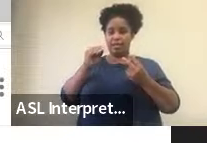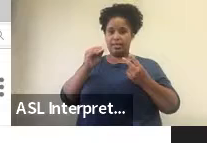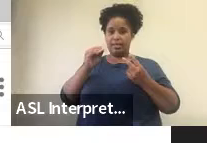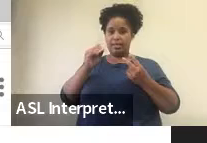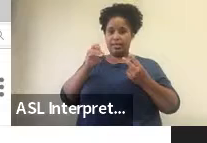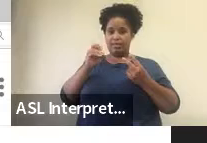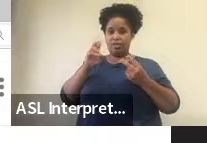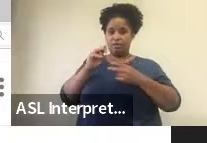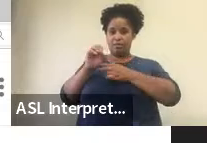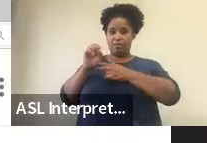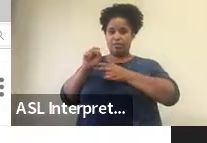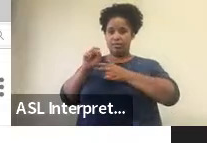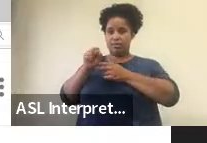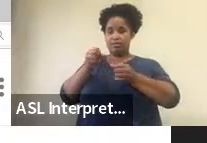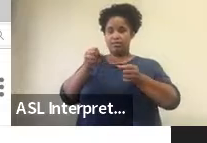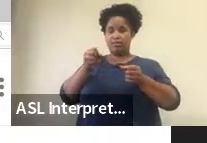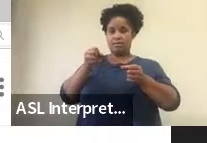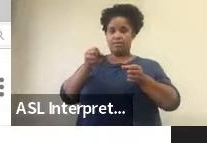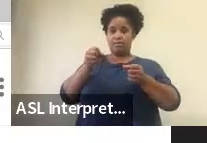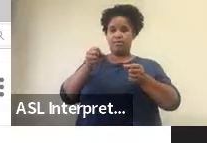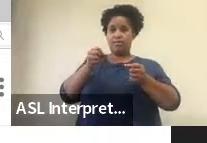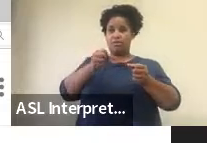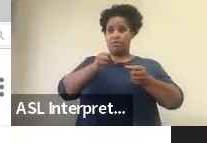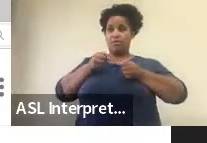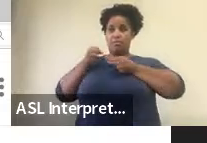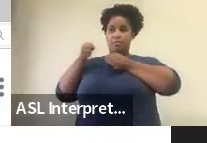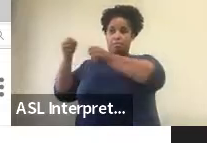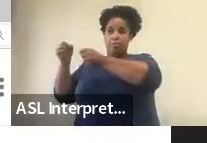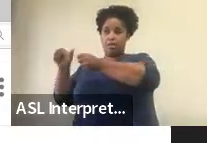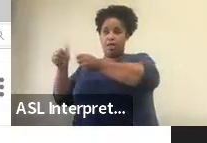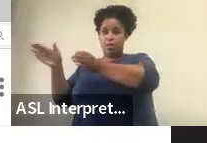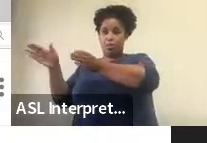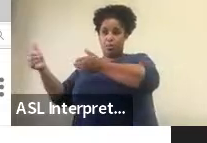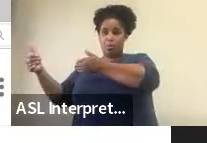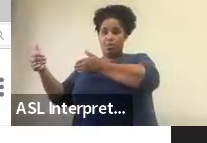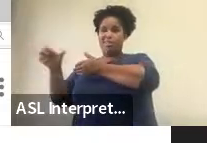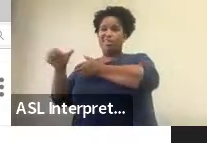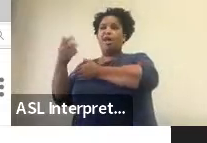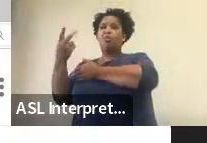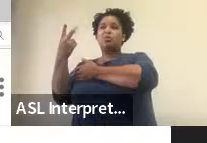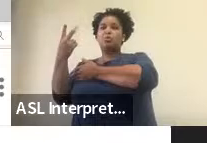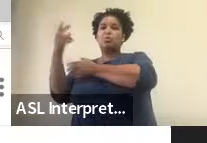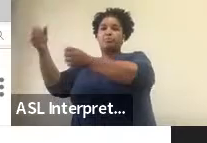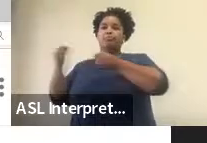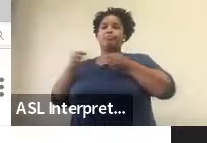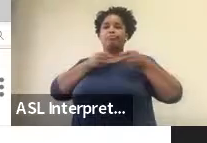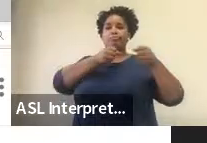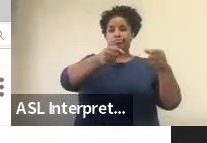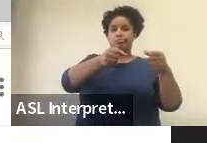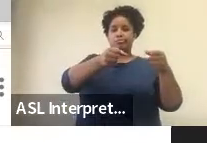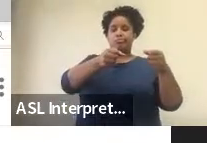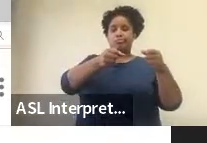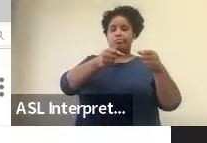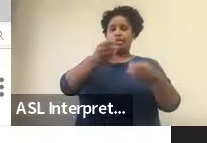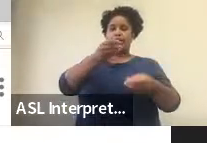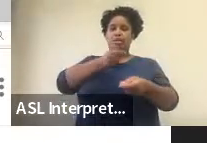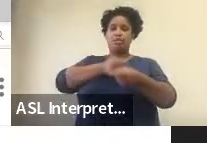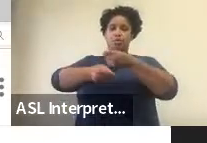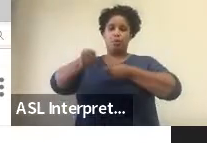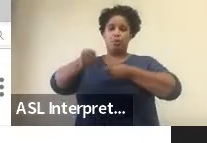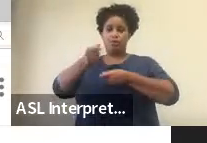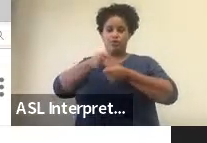Dr. Moss and drop you into the other room and then go in and pluck the others out and bring them in here. So just want to give you guys